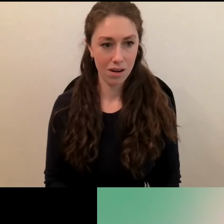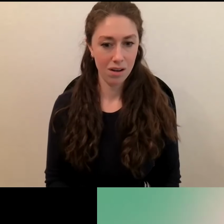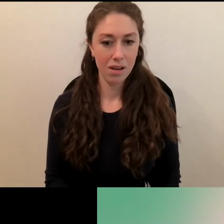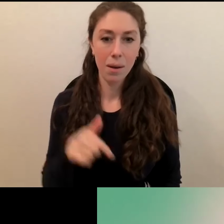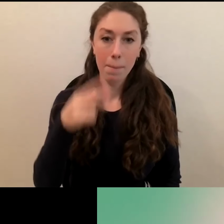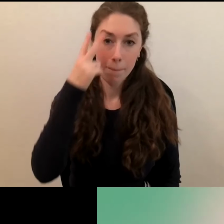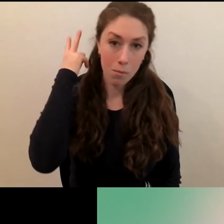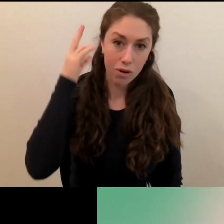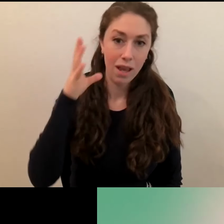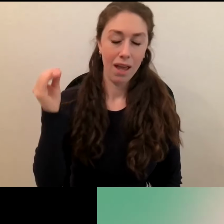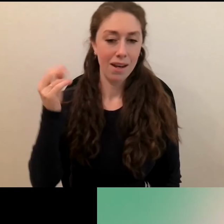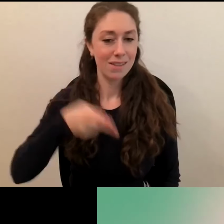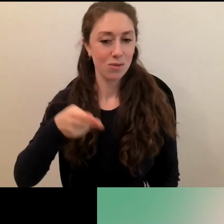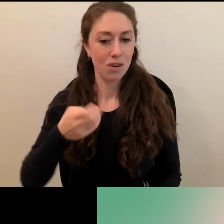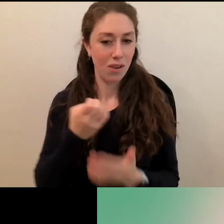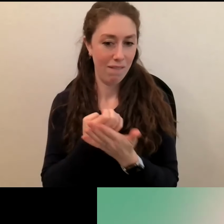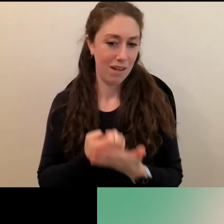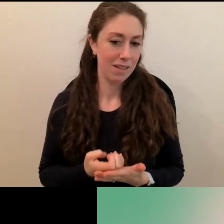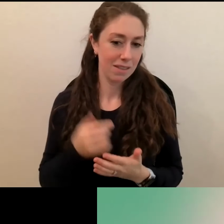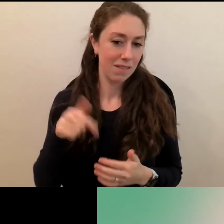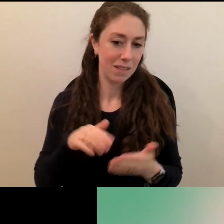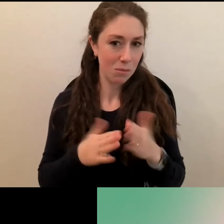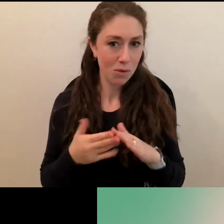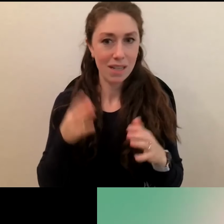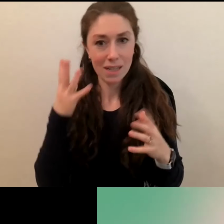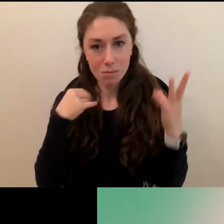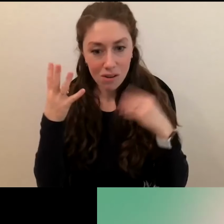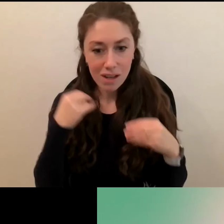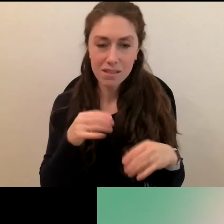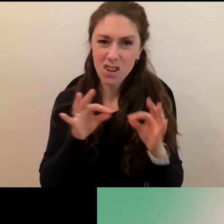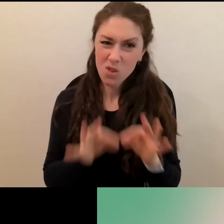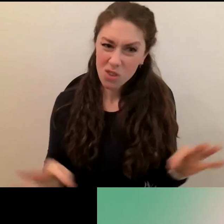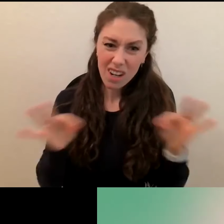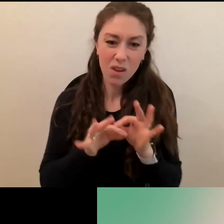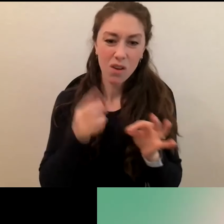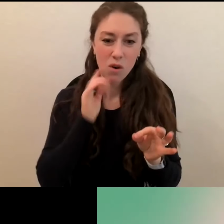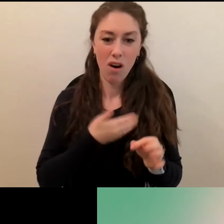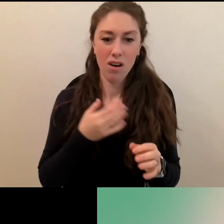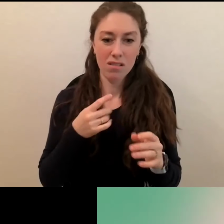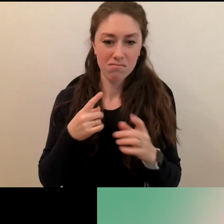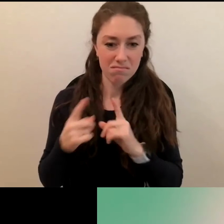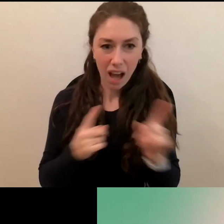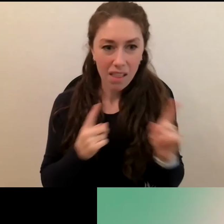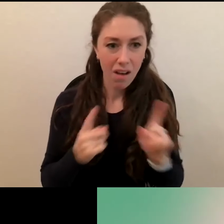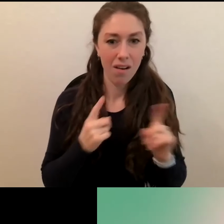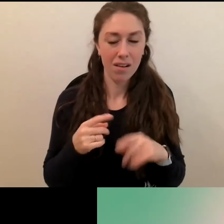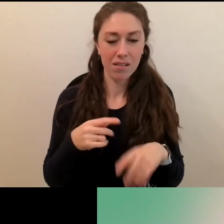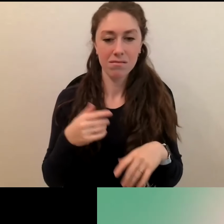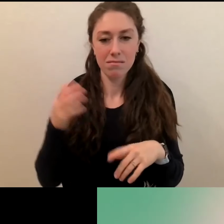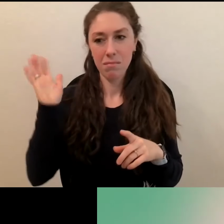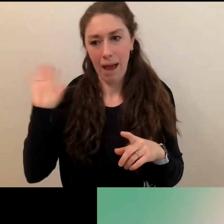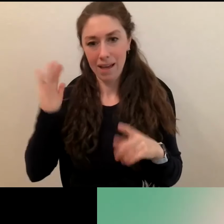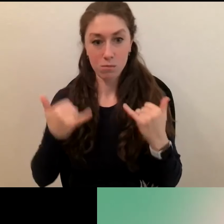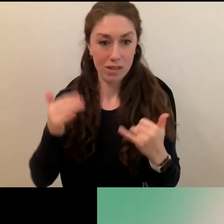as historical evidence of our community's experiences. It's critical for our dialogue around the past, present, and future. And we